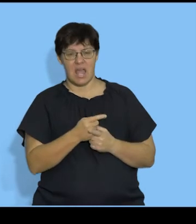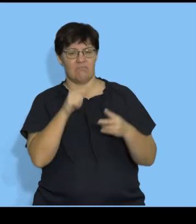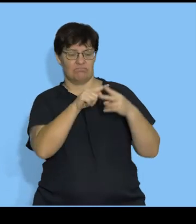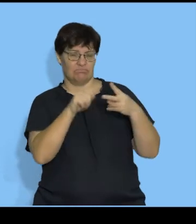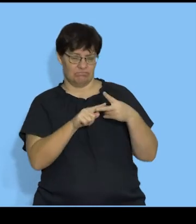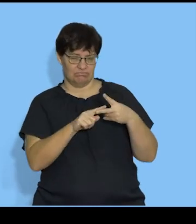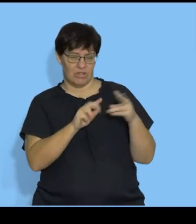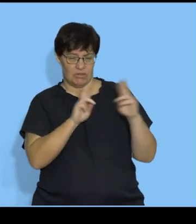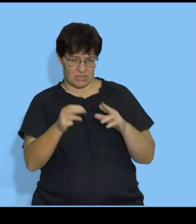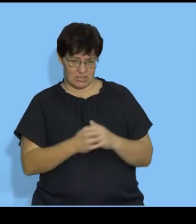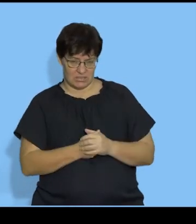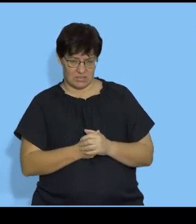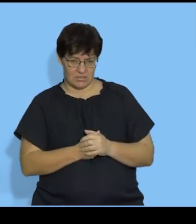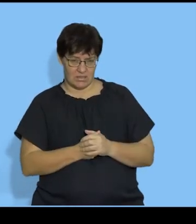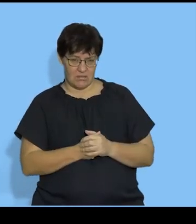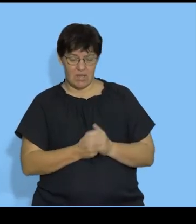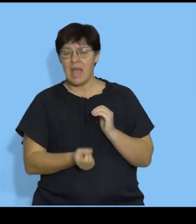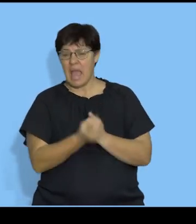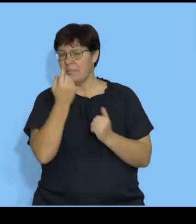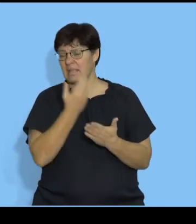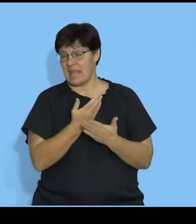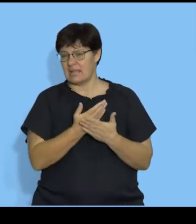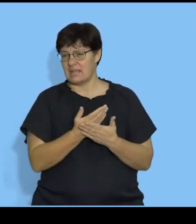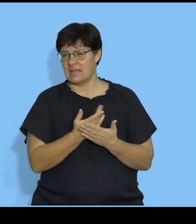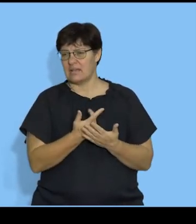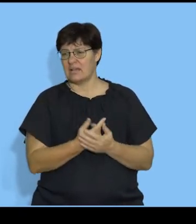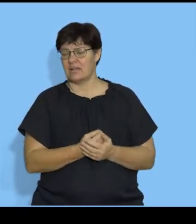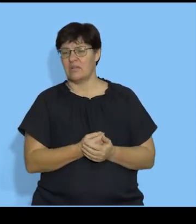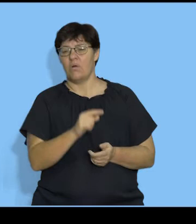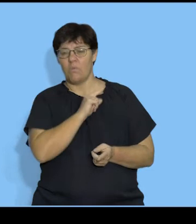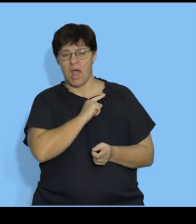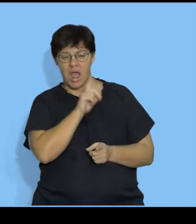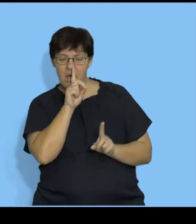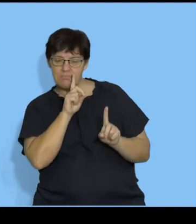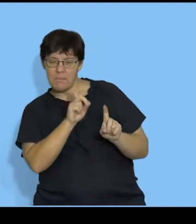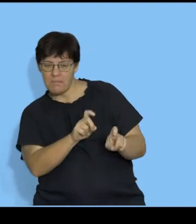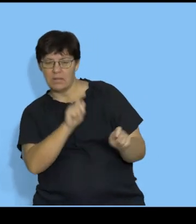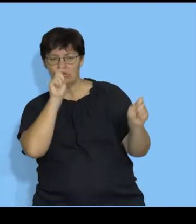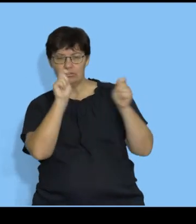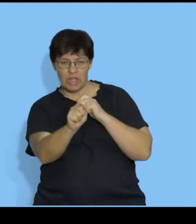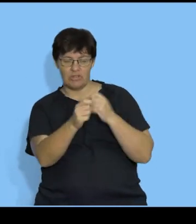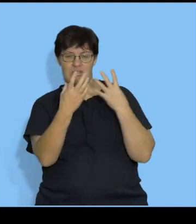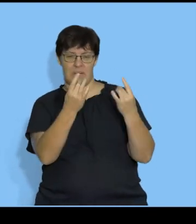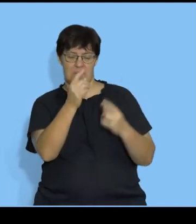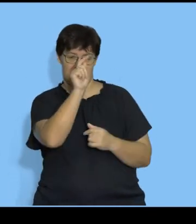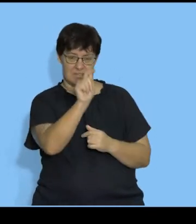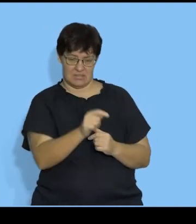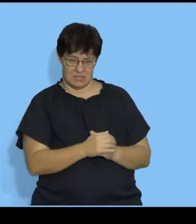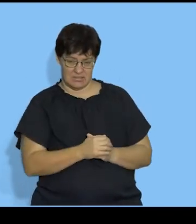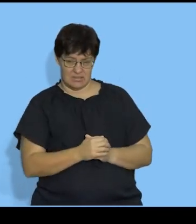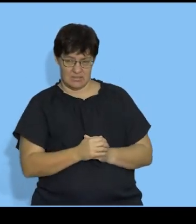we can do so by way of tracking the changes in the oxidation numbers. So in reaction 1,